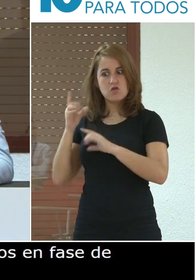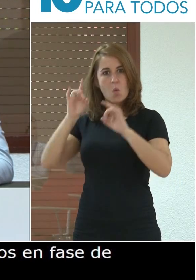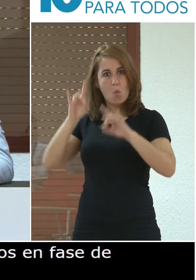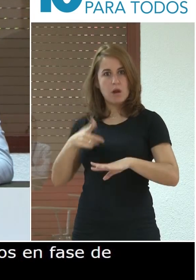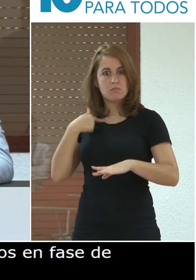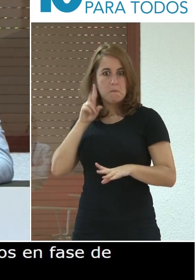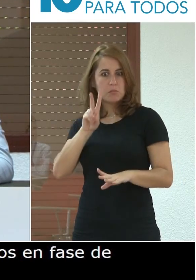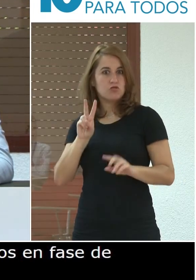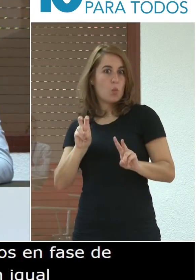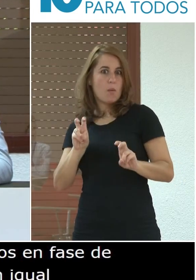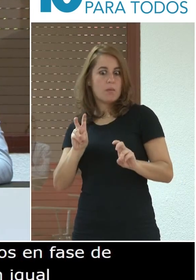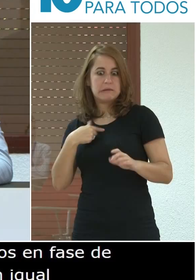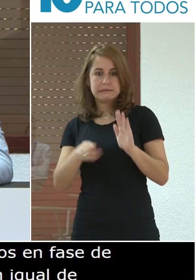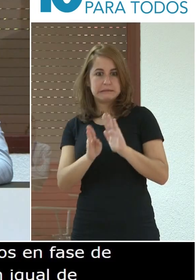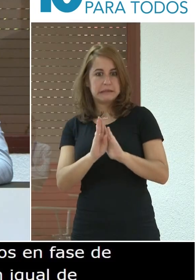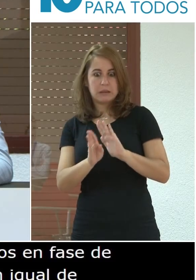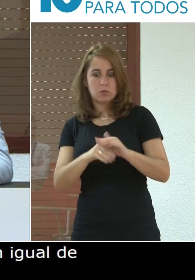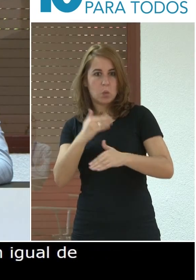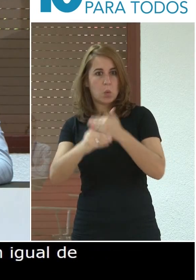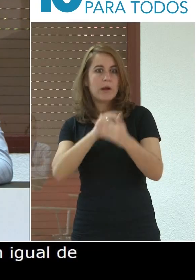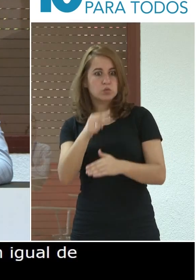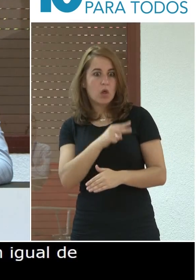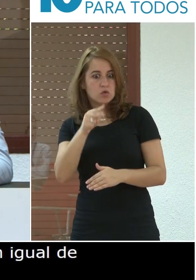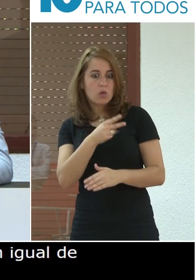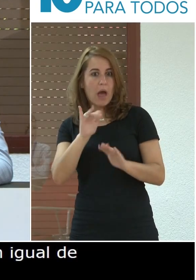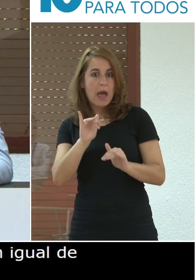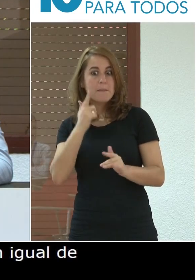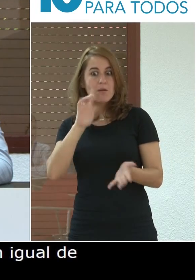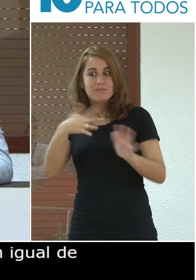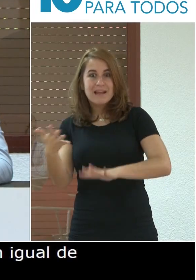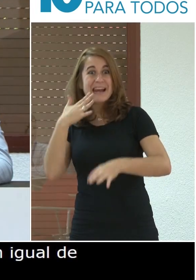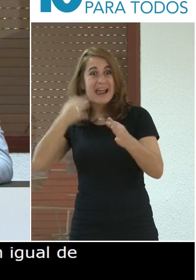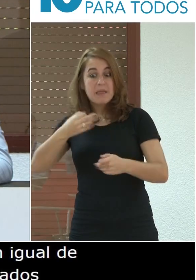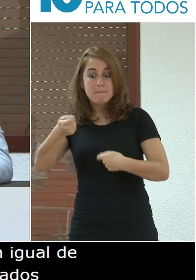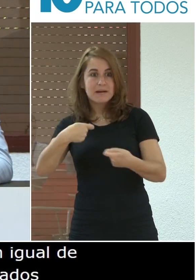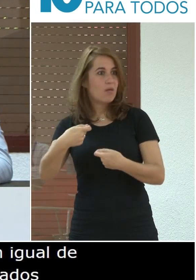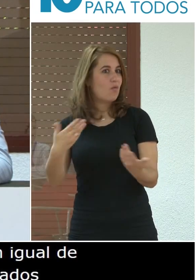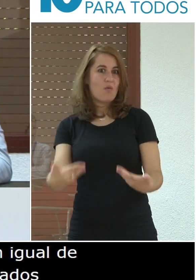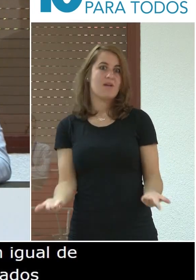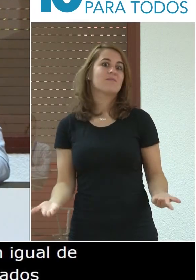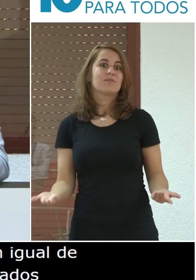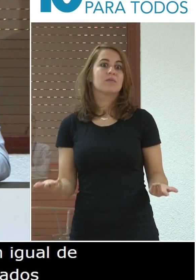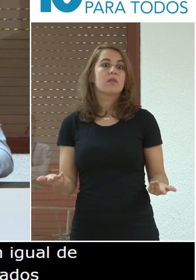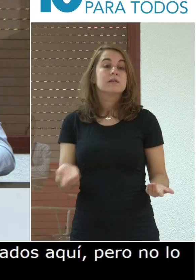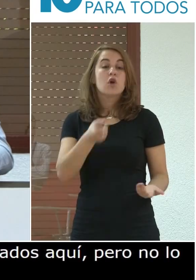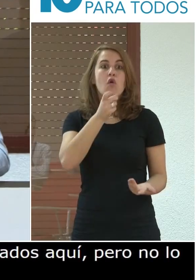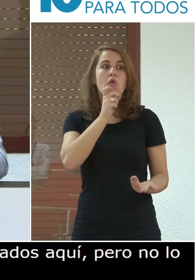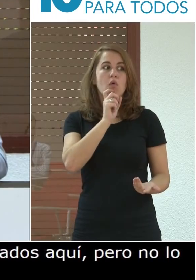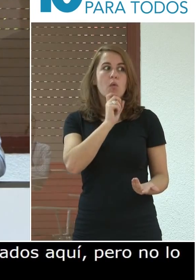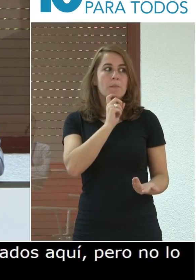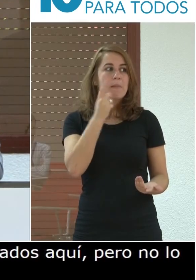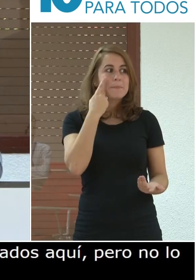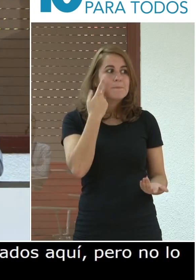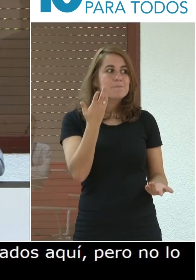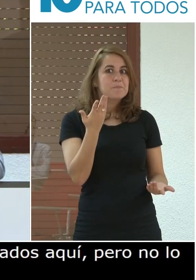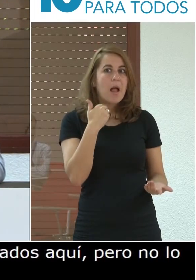They are very innovative results, but as innovative as they were 8 years ago, but we still don't see anything apply